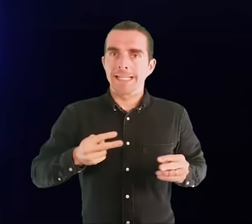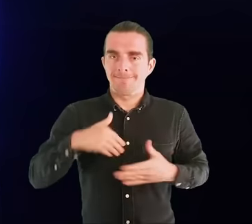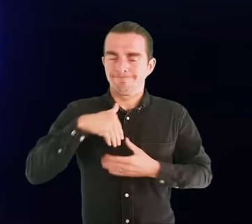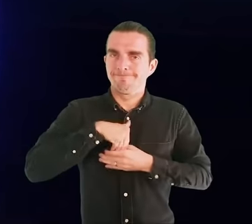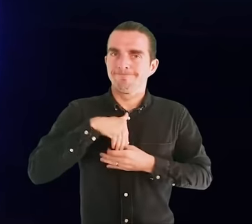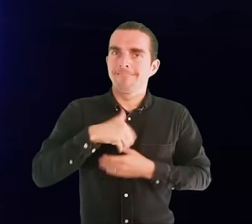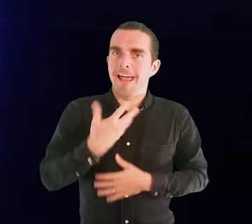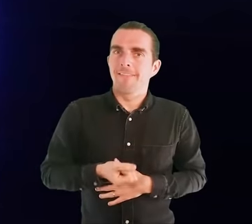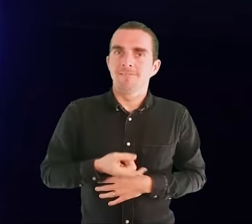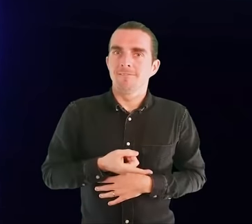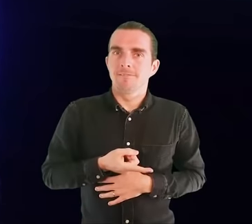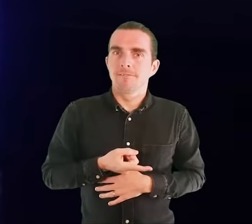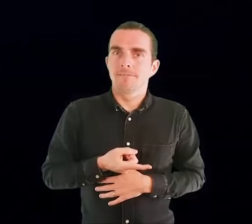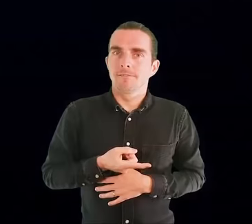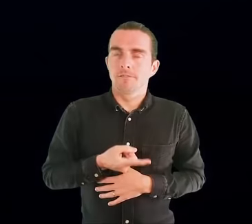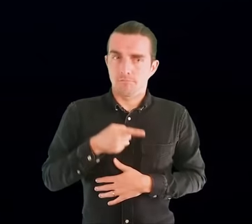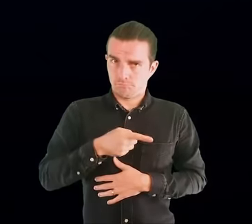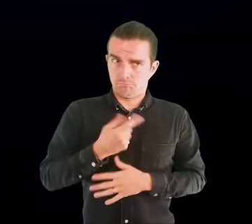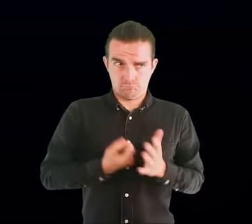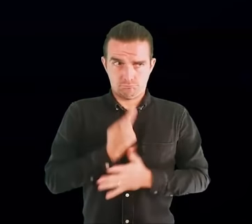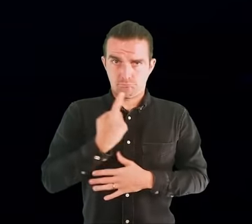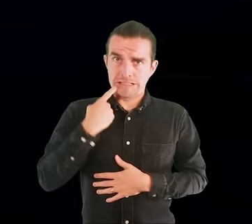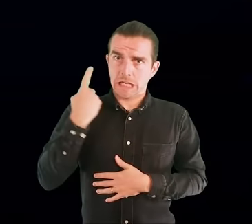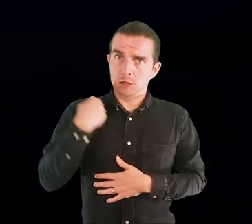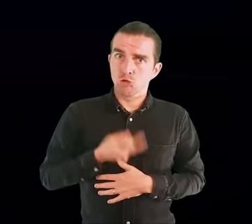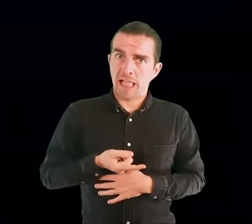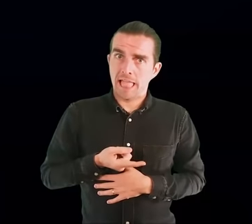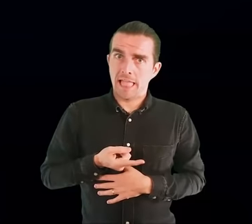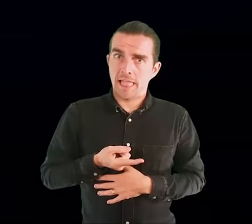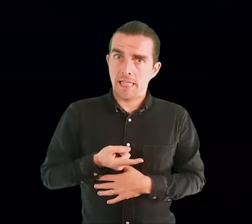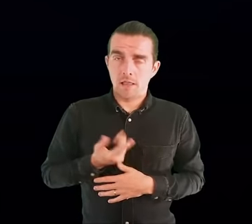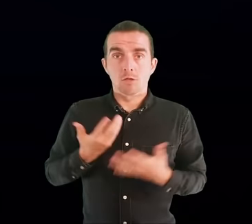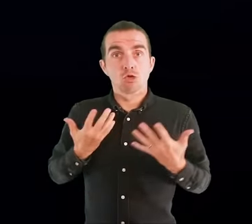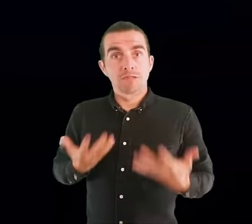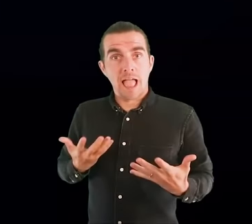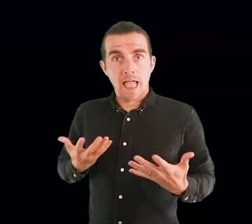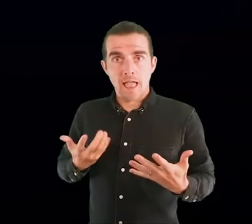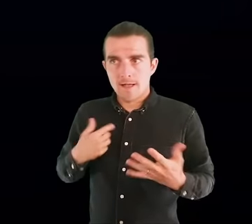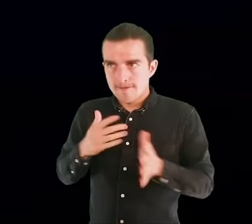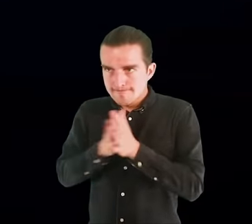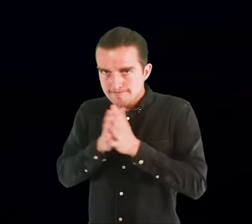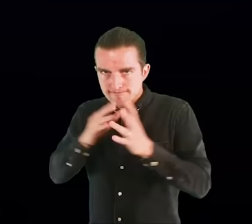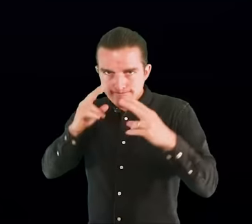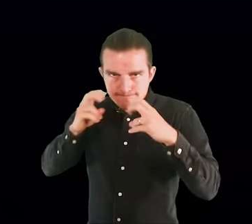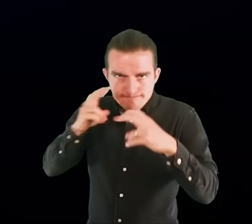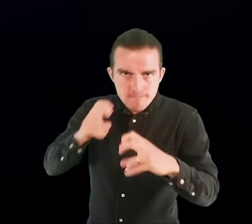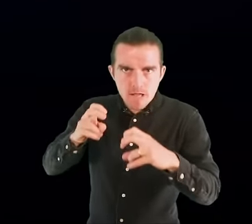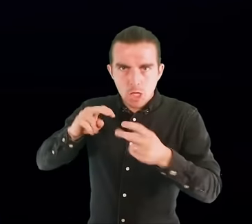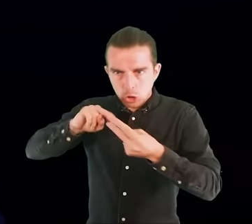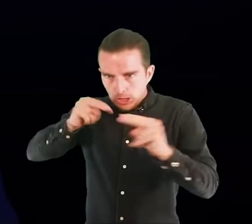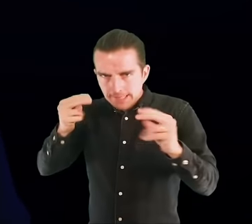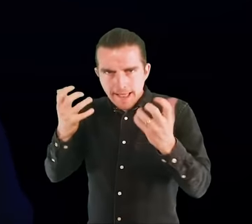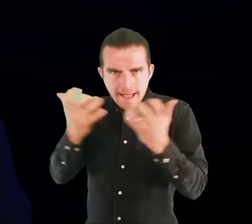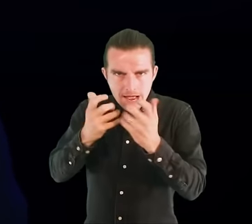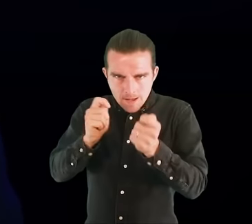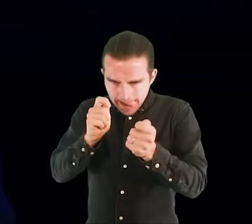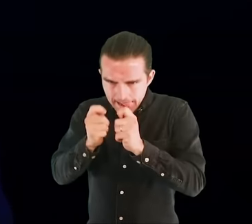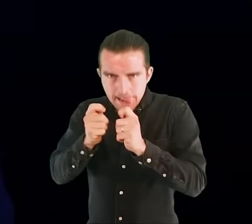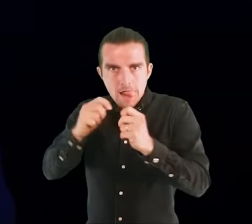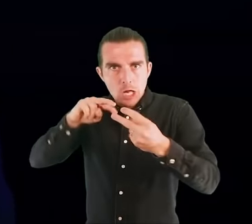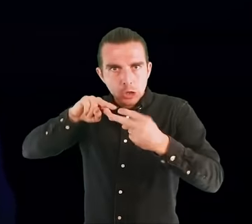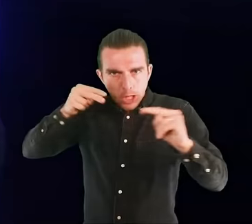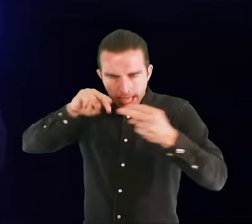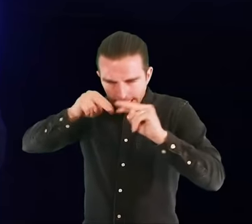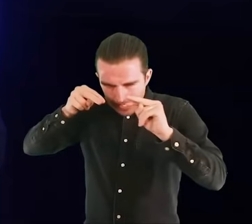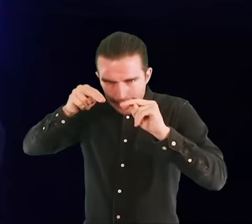species. Or another example. Yesterday, people had to wait for 12 months for organ